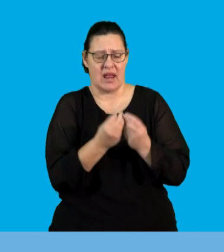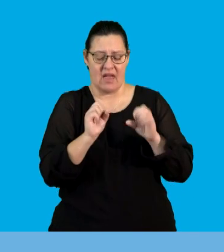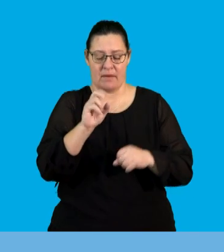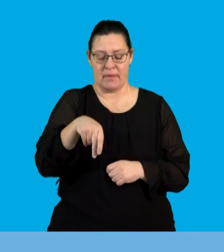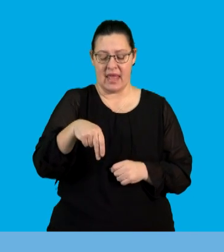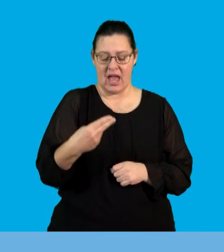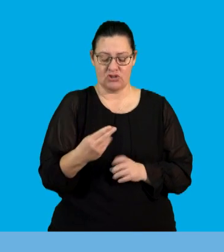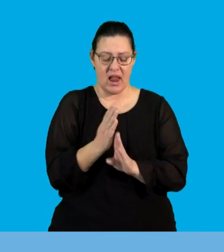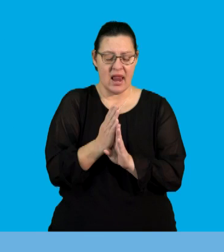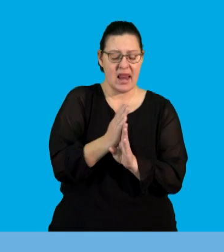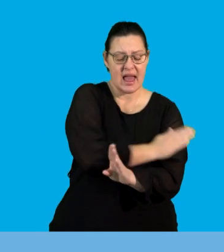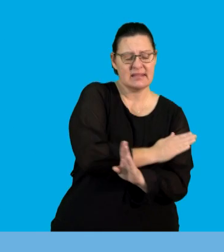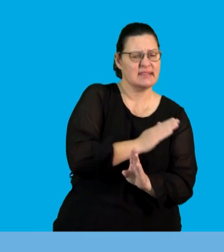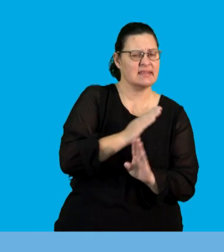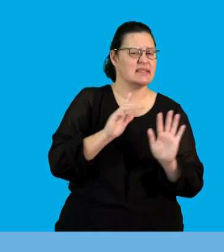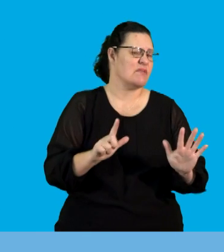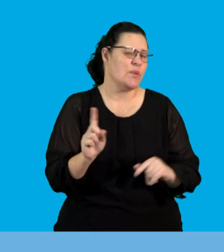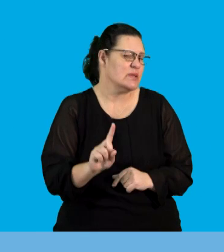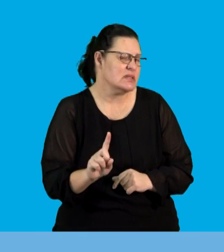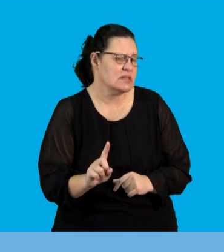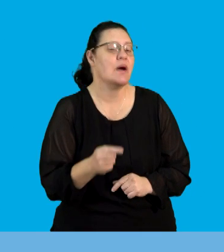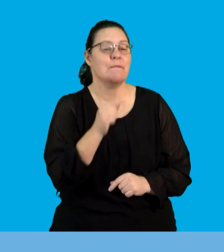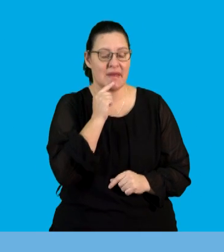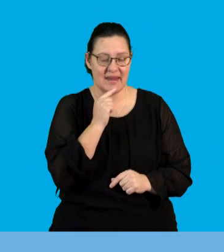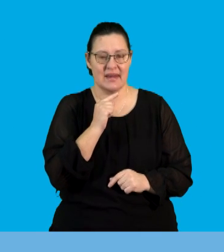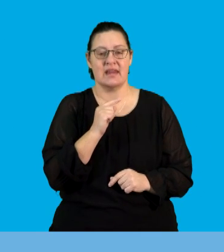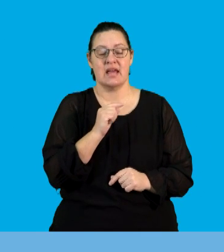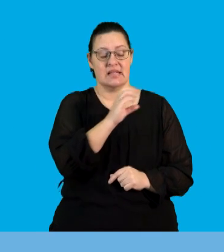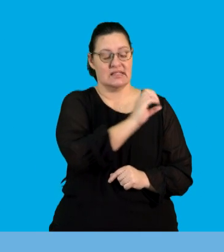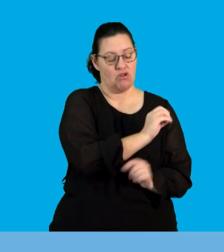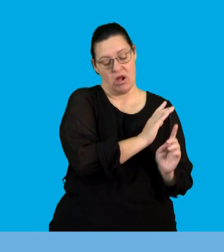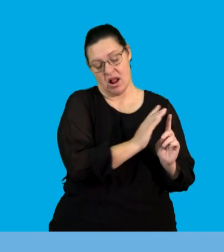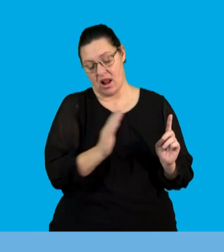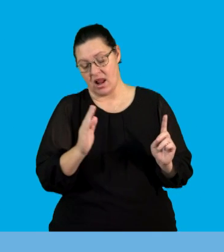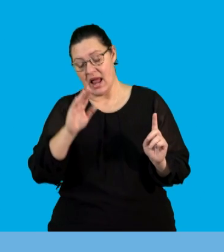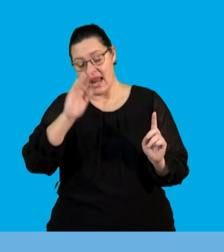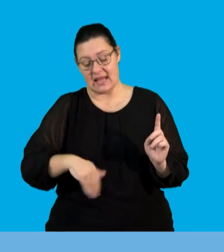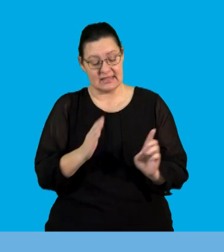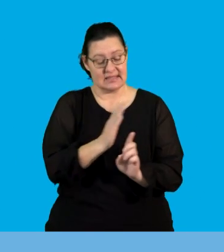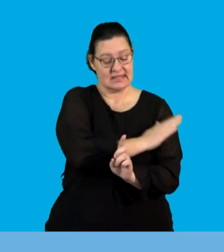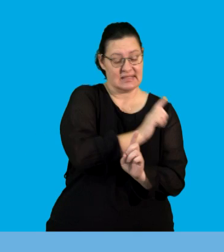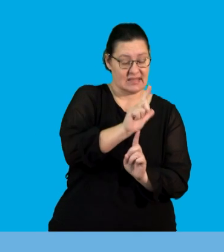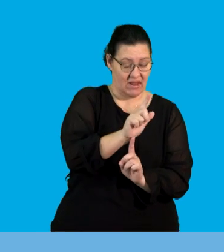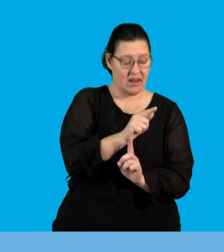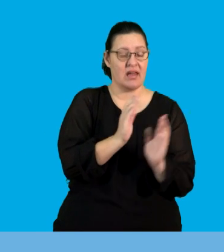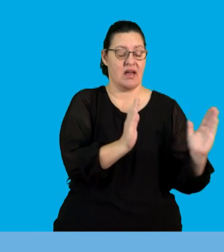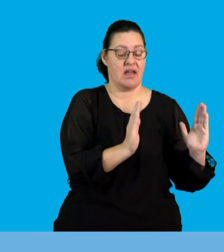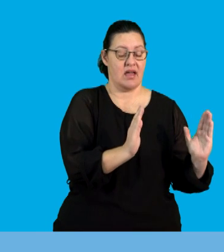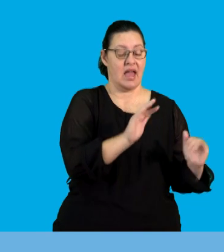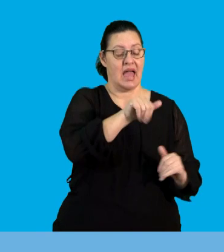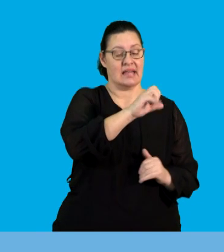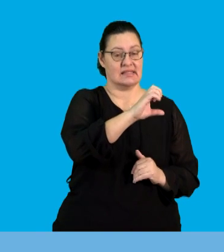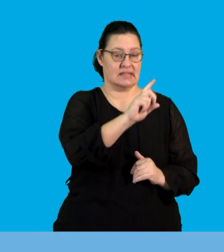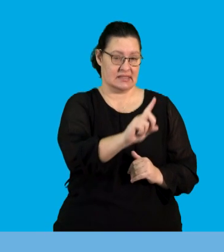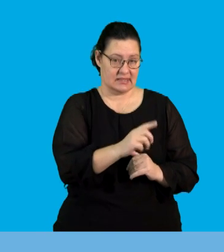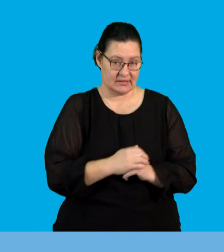have a pH that is less than 7 are called. We do know that from 0 to anywhere less than 7, our substances that are there, they